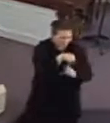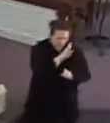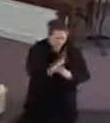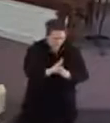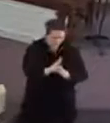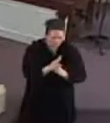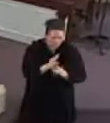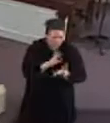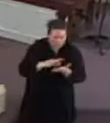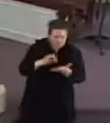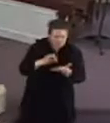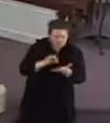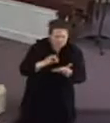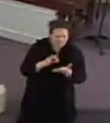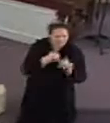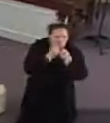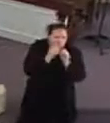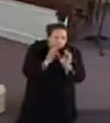a blessing.